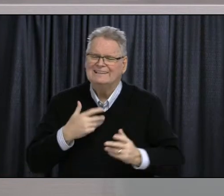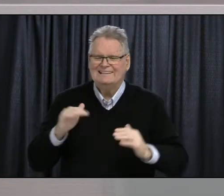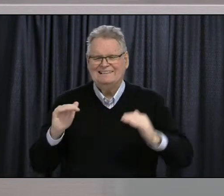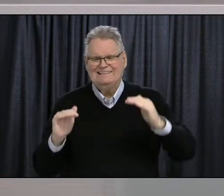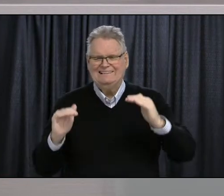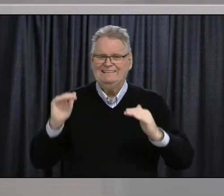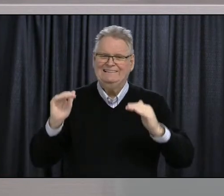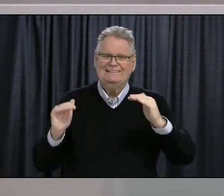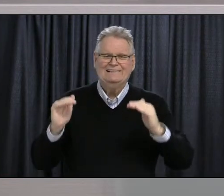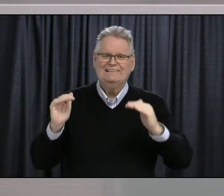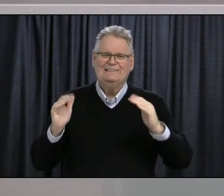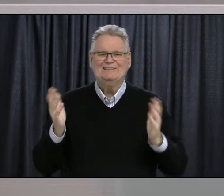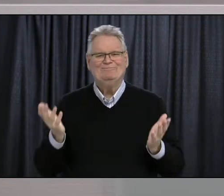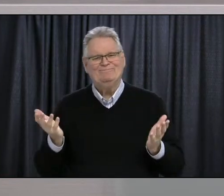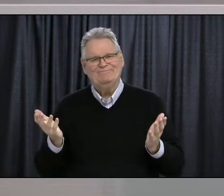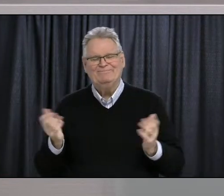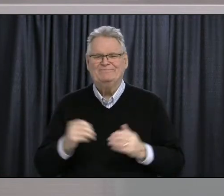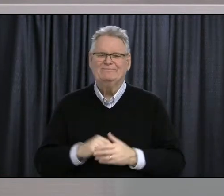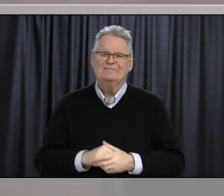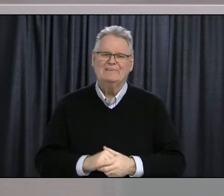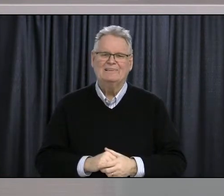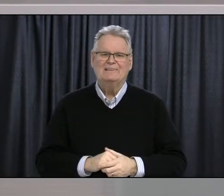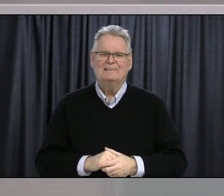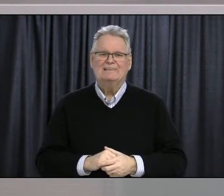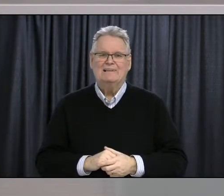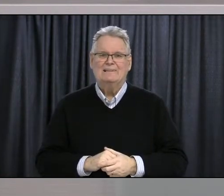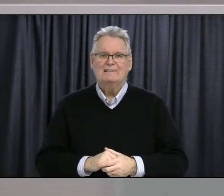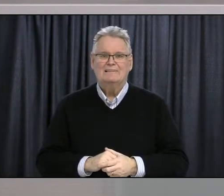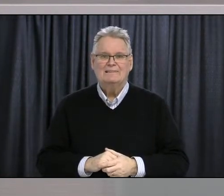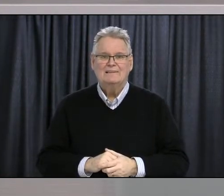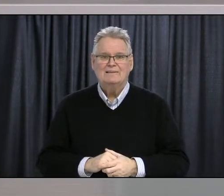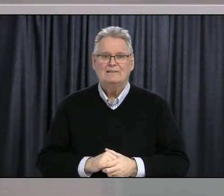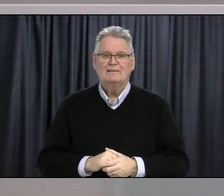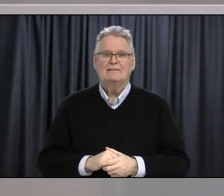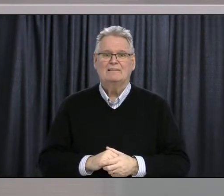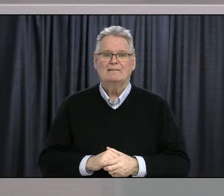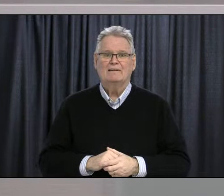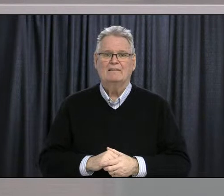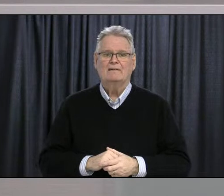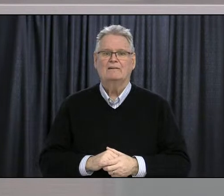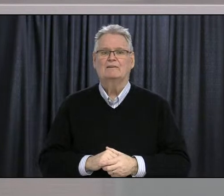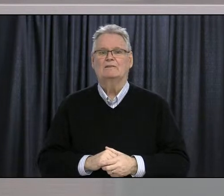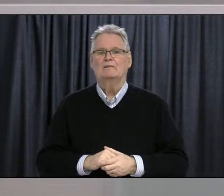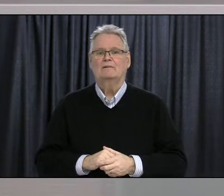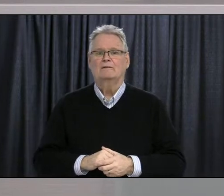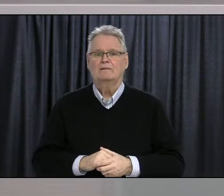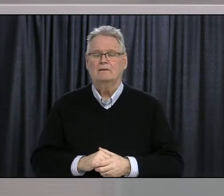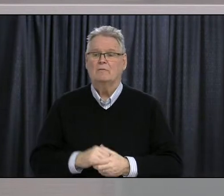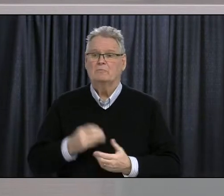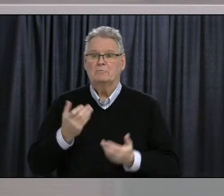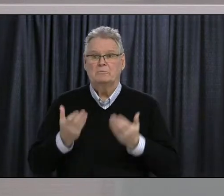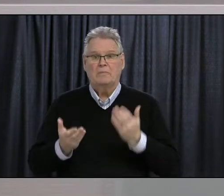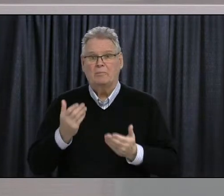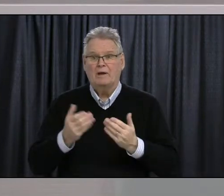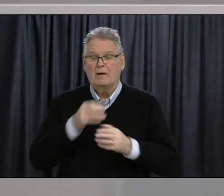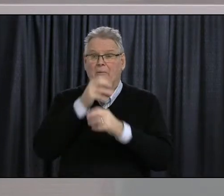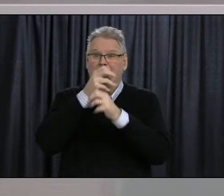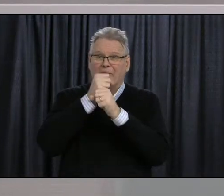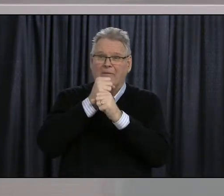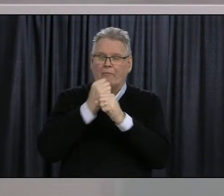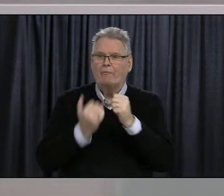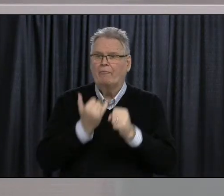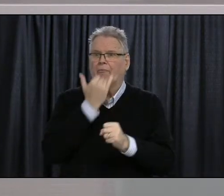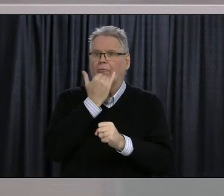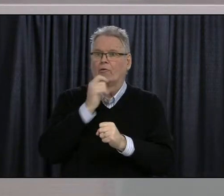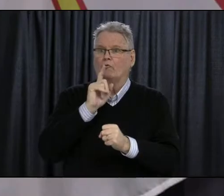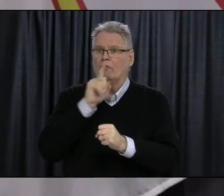protecting privacy and encouraging rumors and doing more damage that way than being completely open and naming places so people